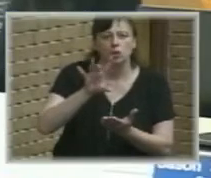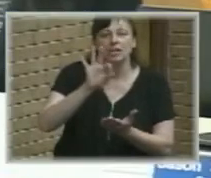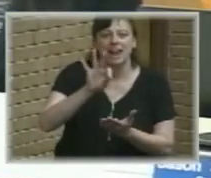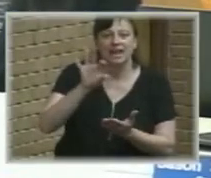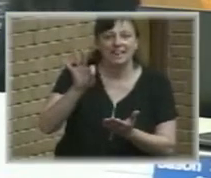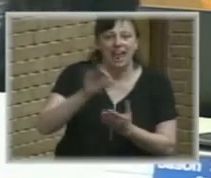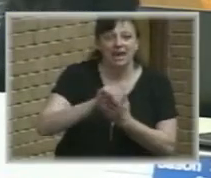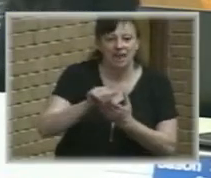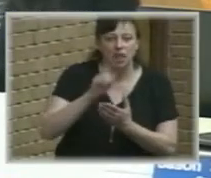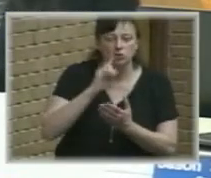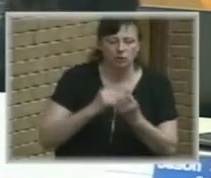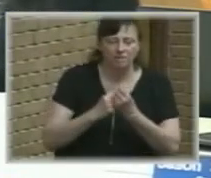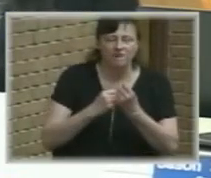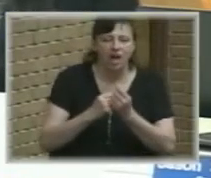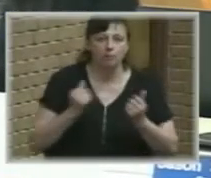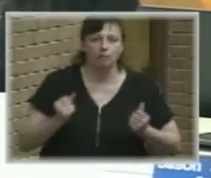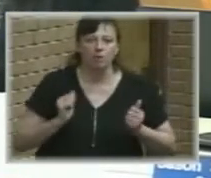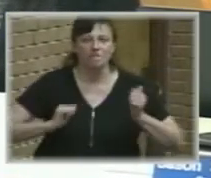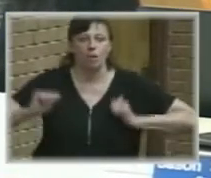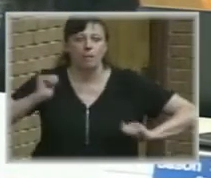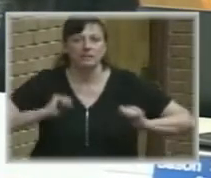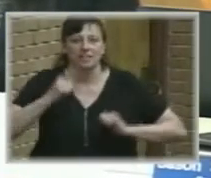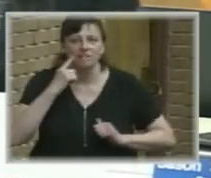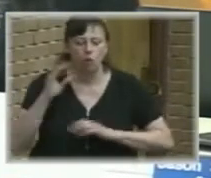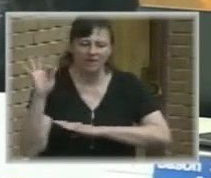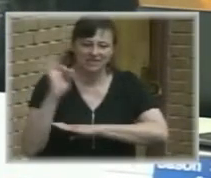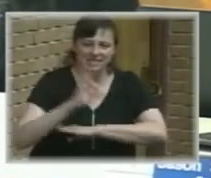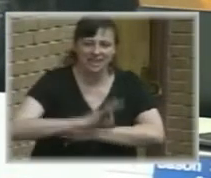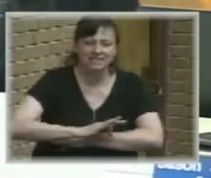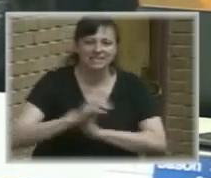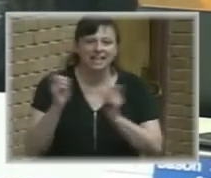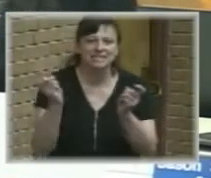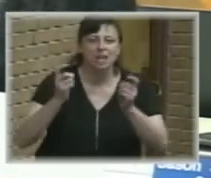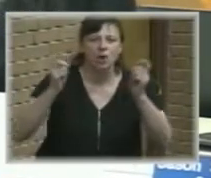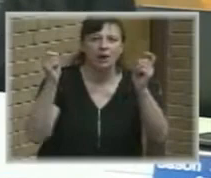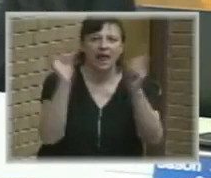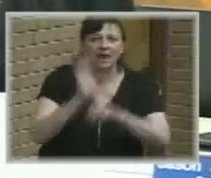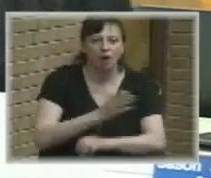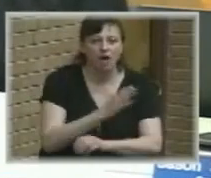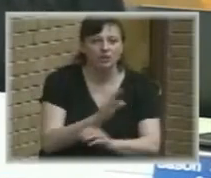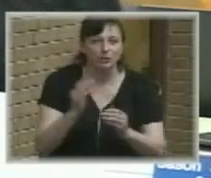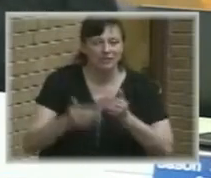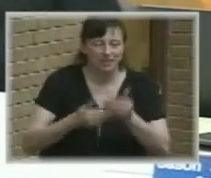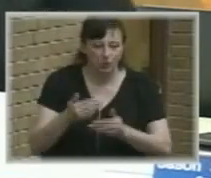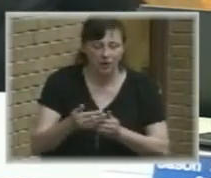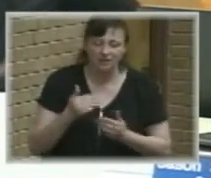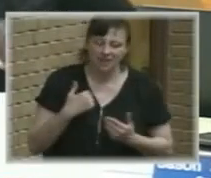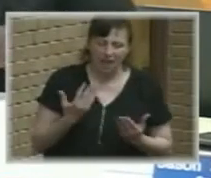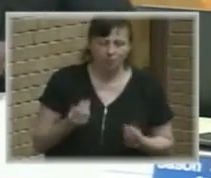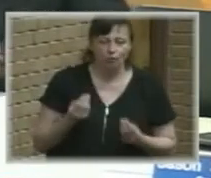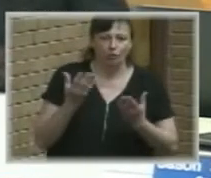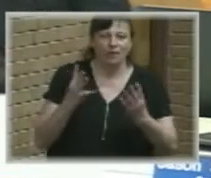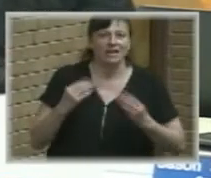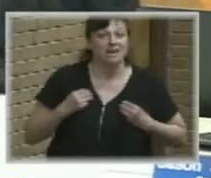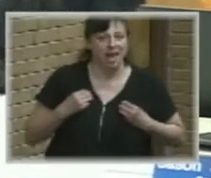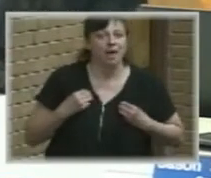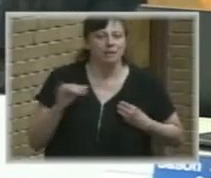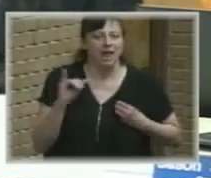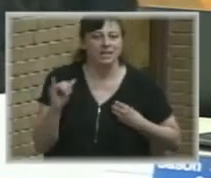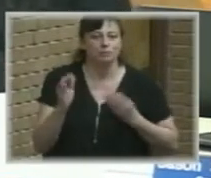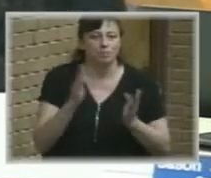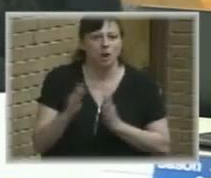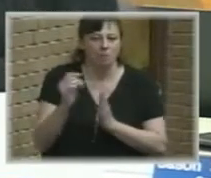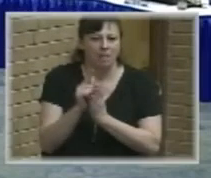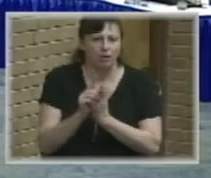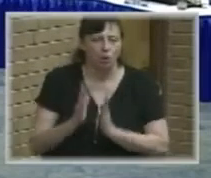$3,899 to fund performances for the Sunset Serenade concert series. I move that we adopt the resolution as prepared by the attorney to the